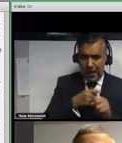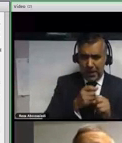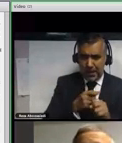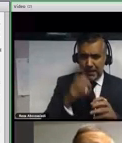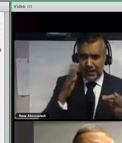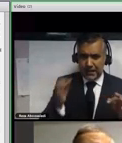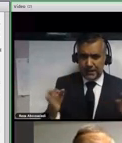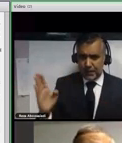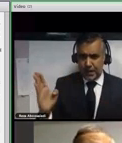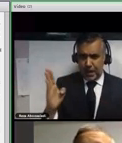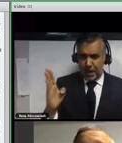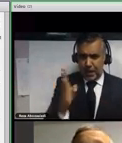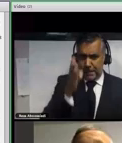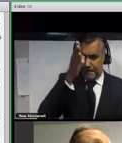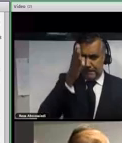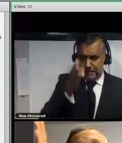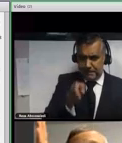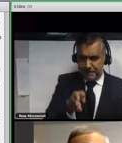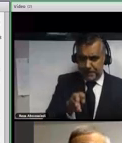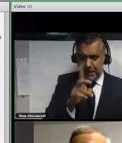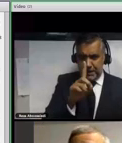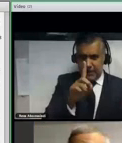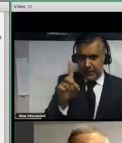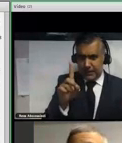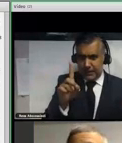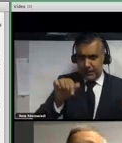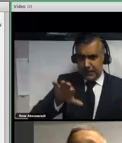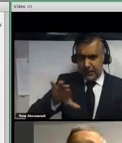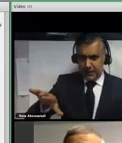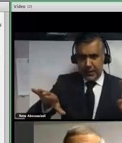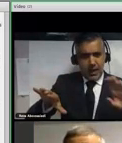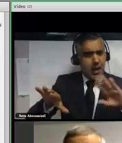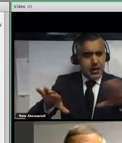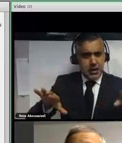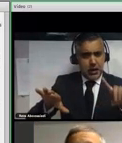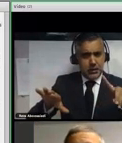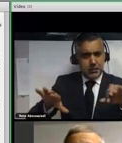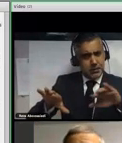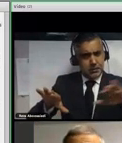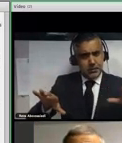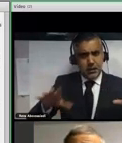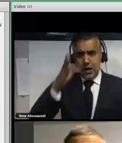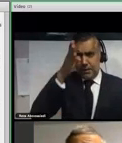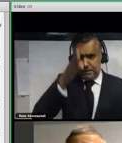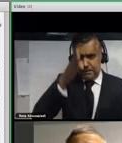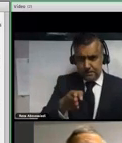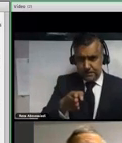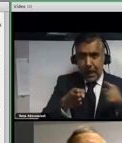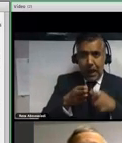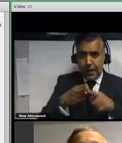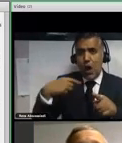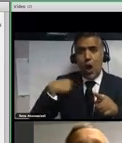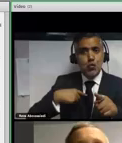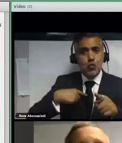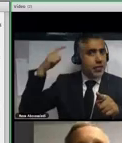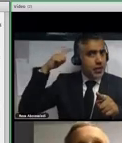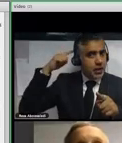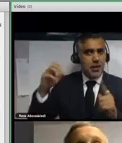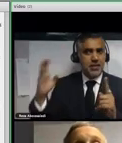between disability and not disability, and to use not just one line, but to think of the spectrum of difficulties that people